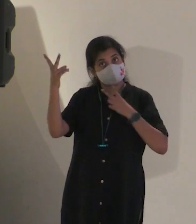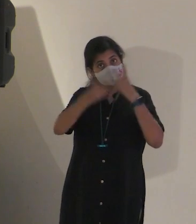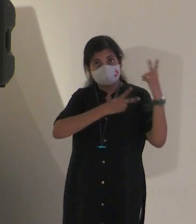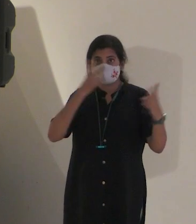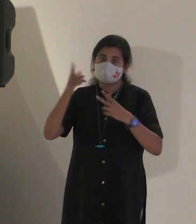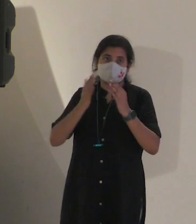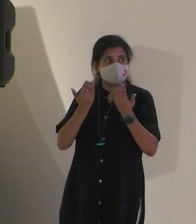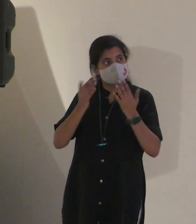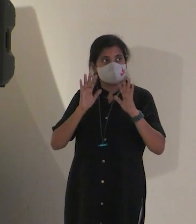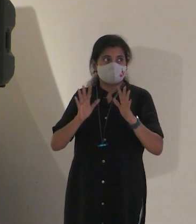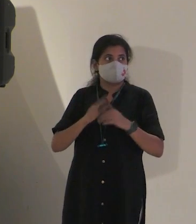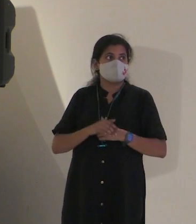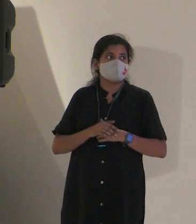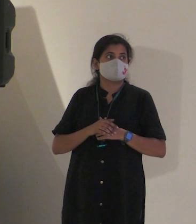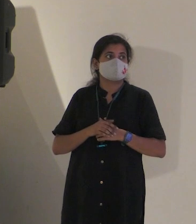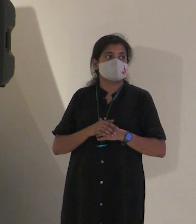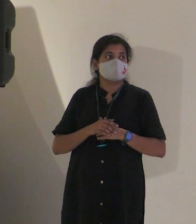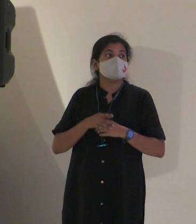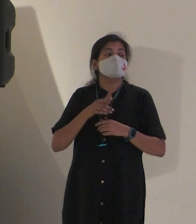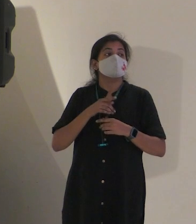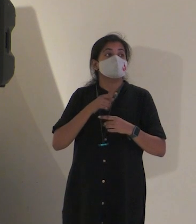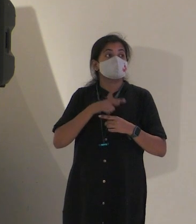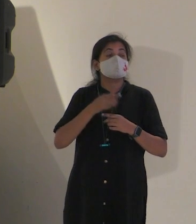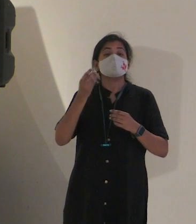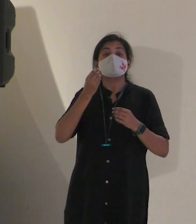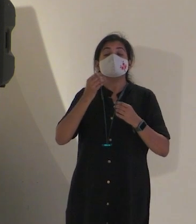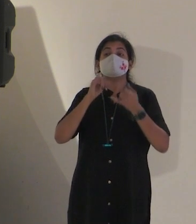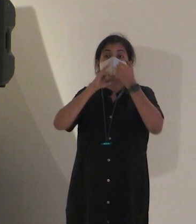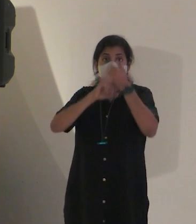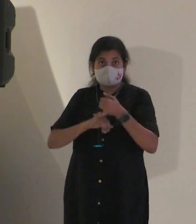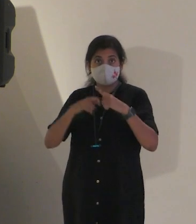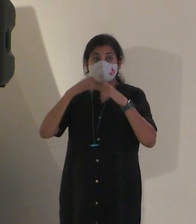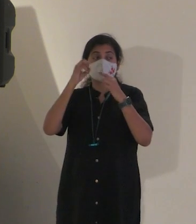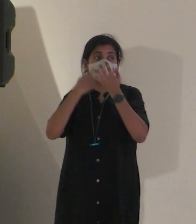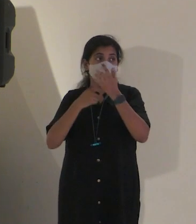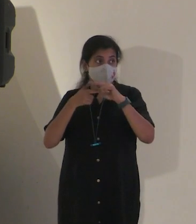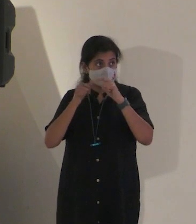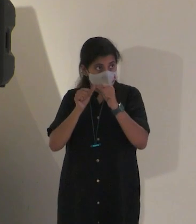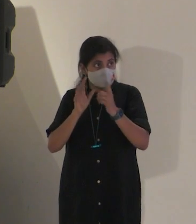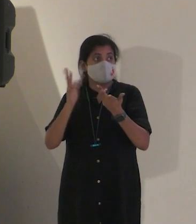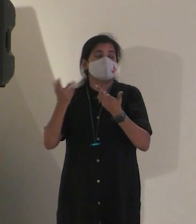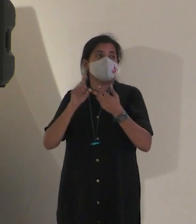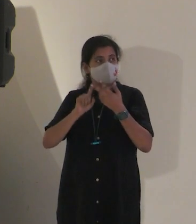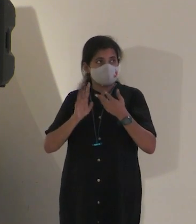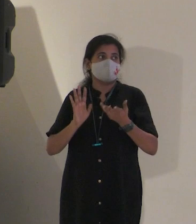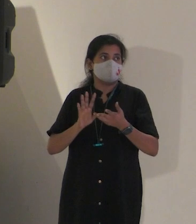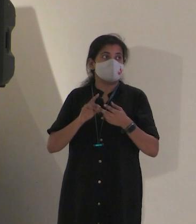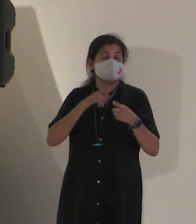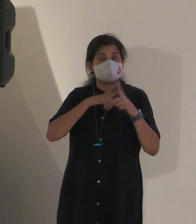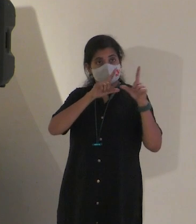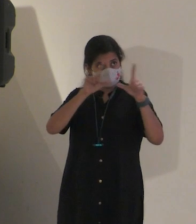city dwellers can look at it. It went to South Korea at Gwangju and at Gropiusbau in Berlin. It was exhibited